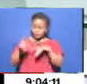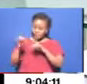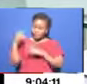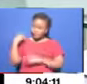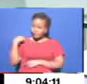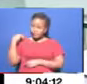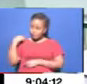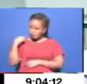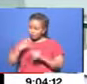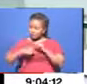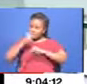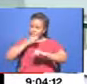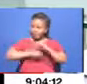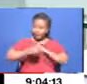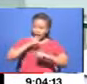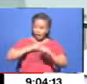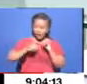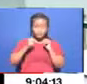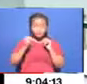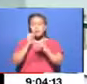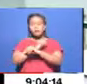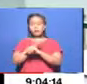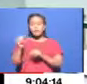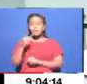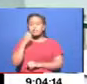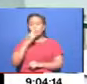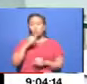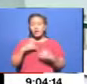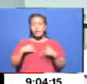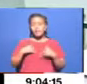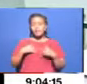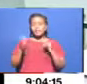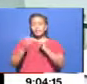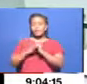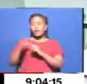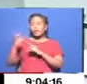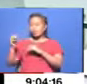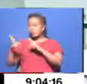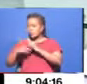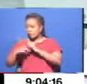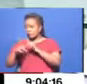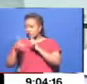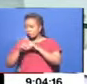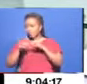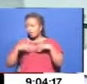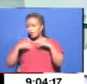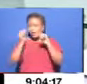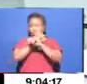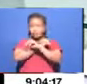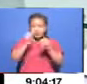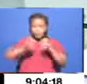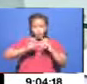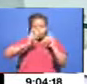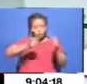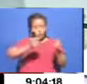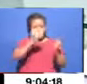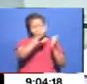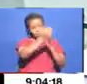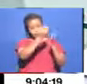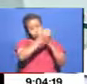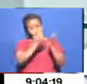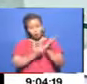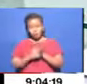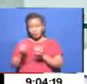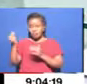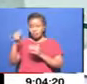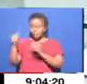who hosted 907 gold awardees of the President's Awards program at State House Nairobi commended the